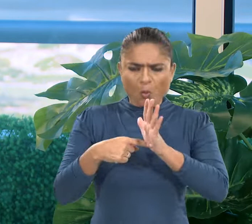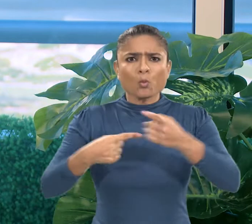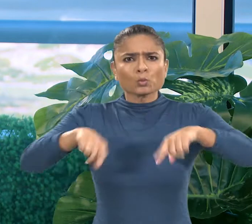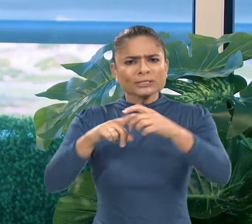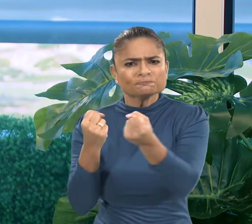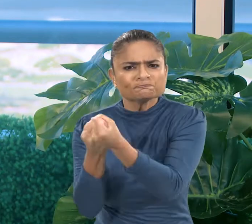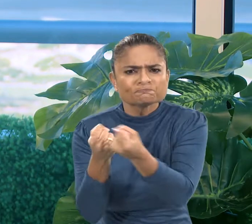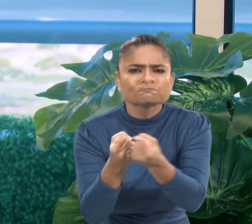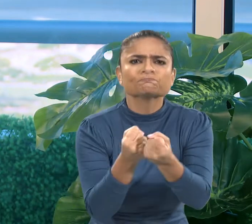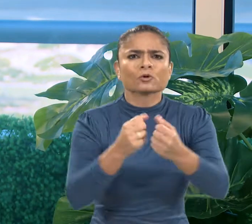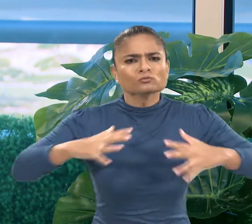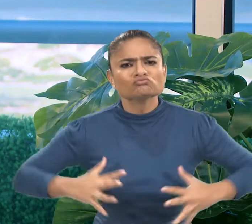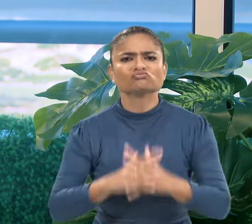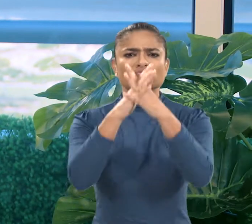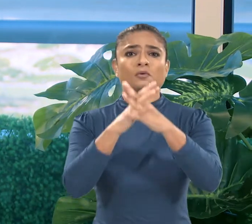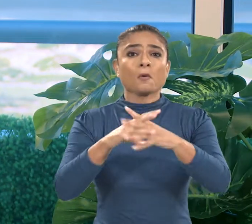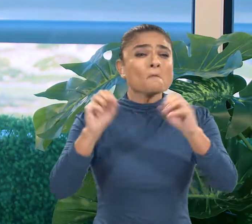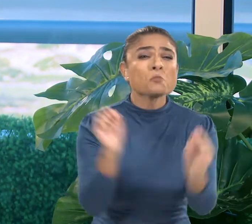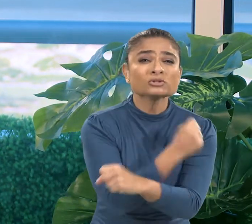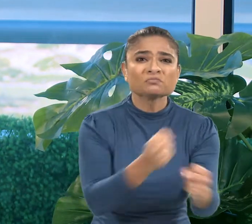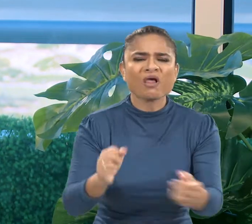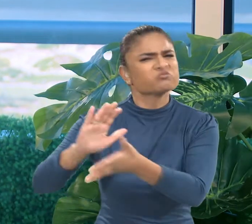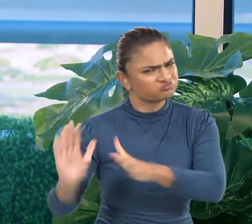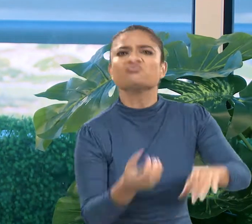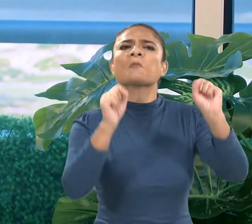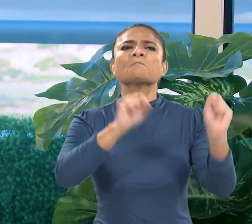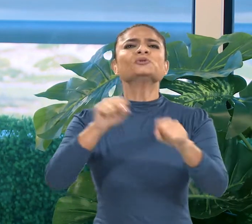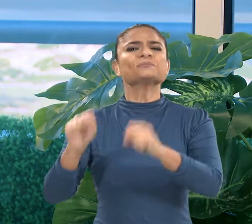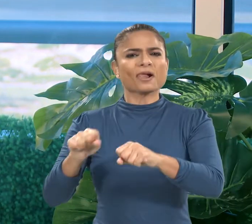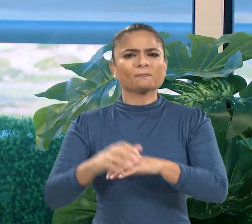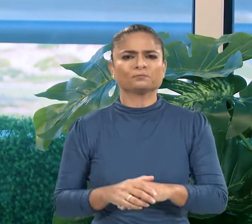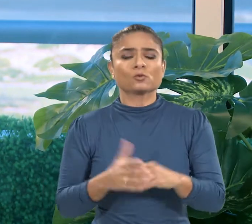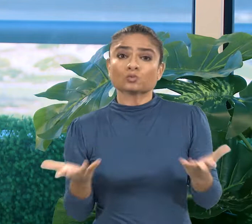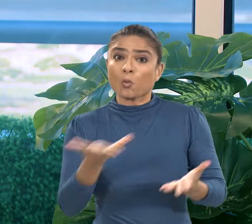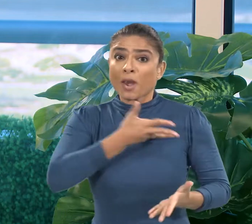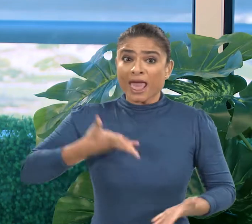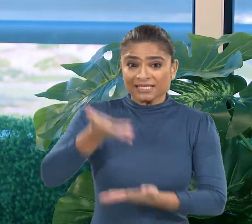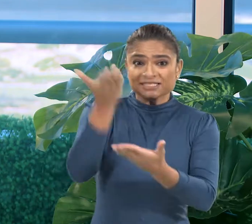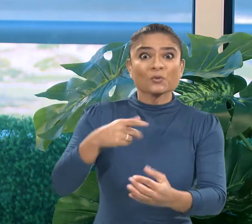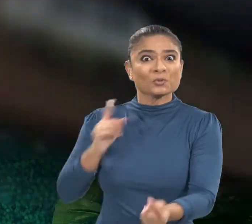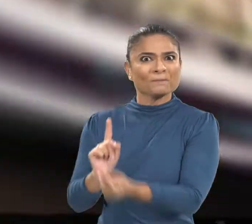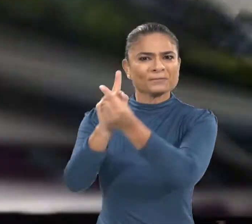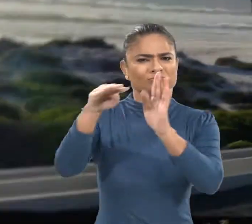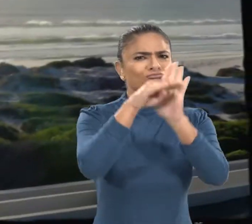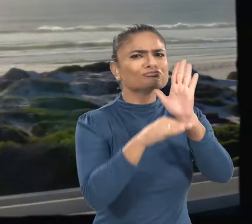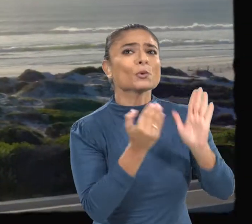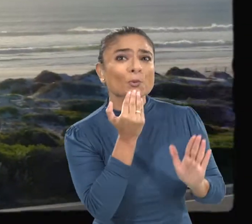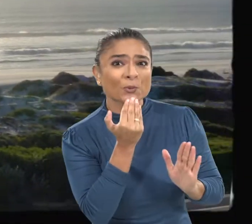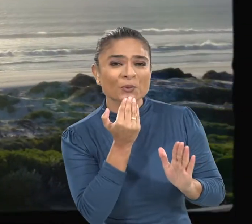is support and solidarity, the impossible is possible. Ladies and gentlemen, it's time to get activated.